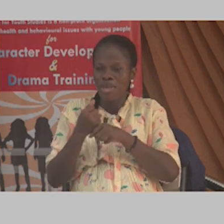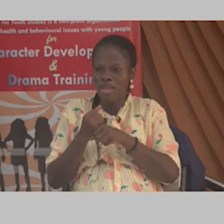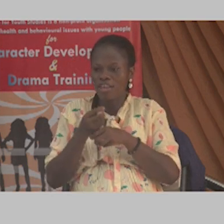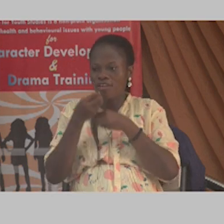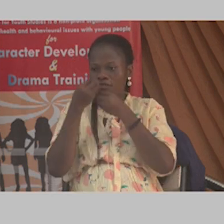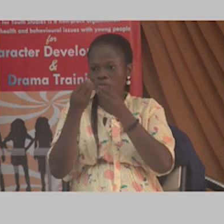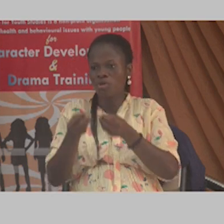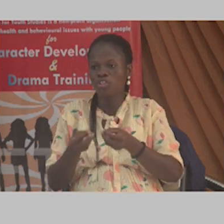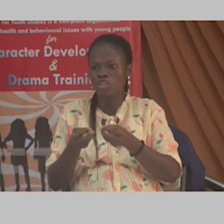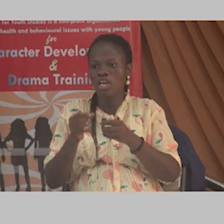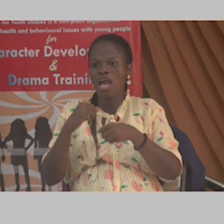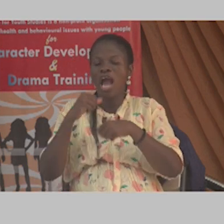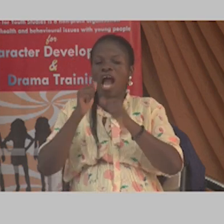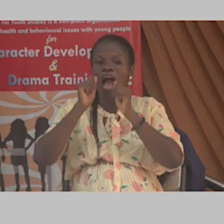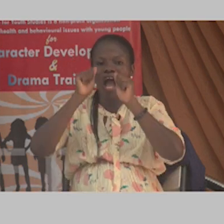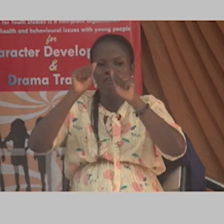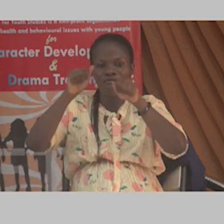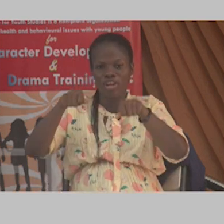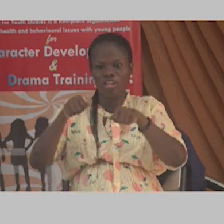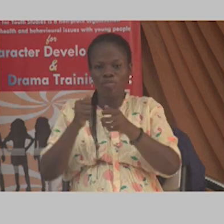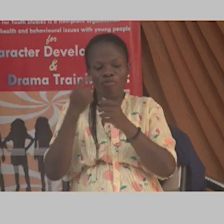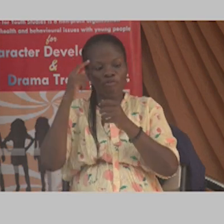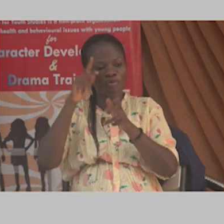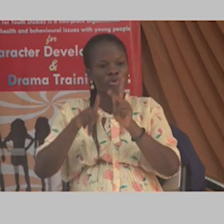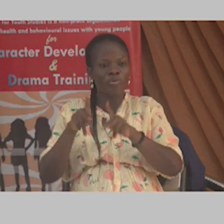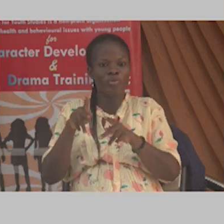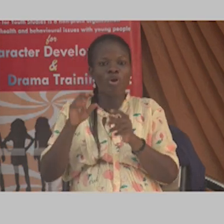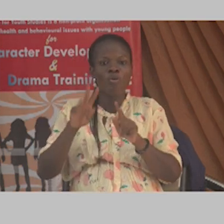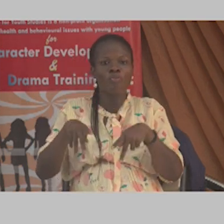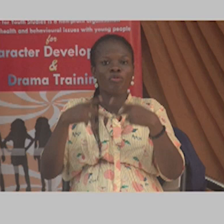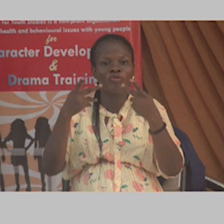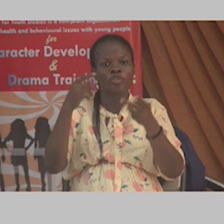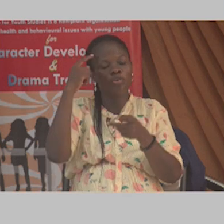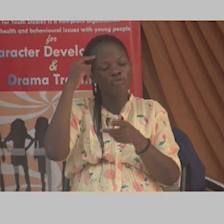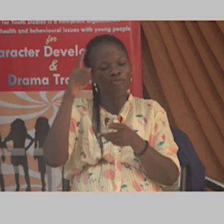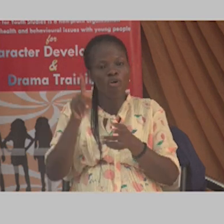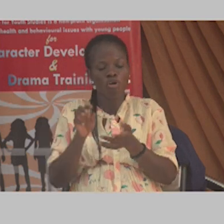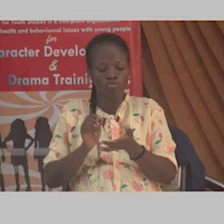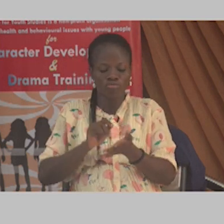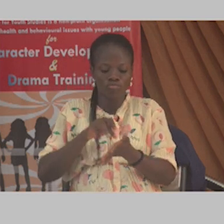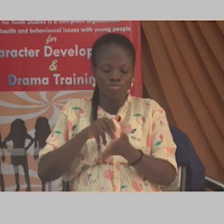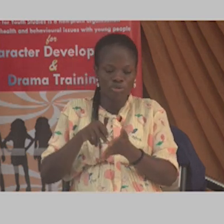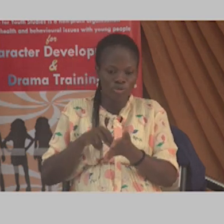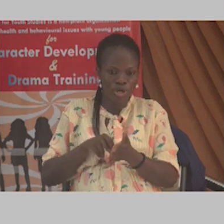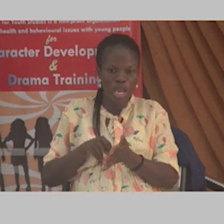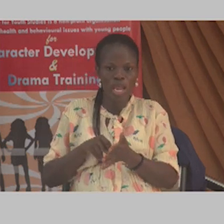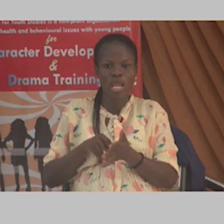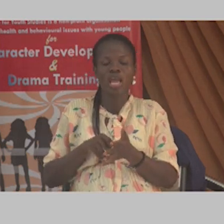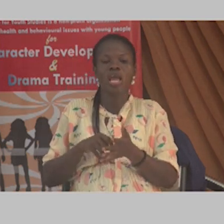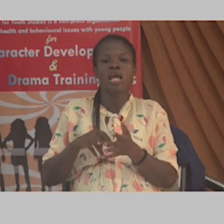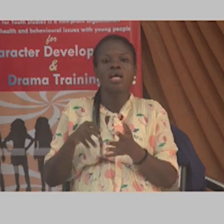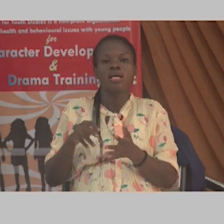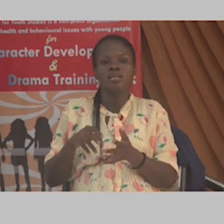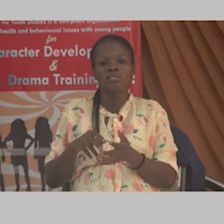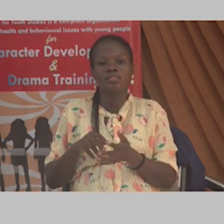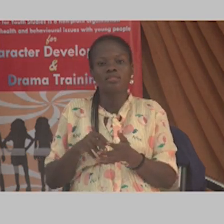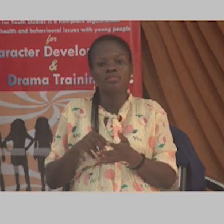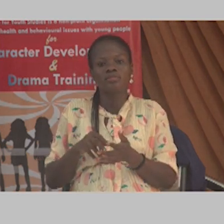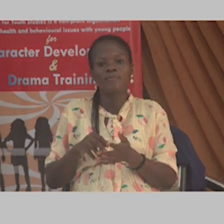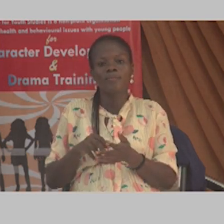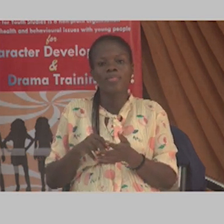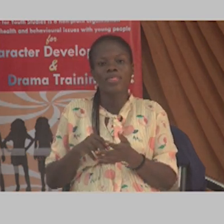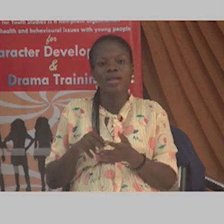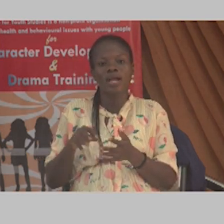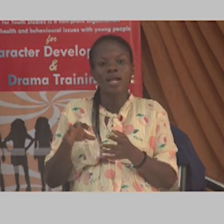available in accessible format, provision of braille and audio materials, large prints, as well